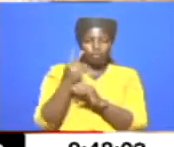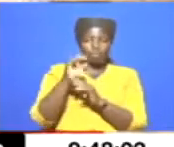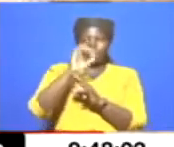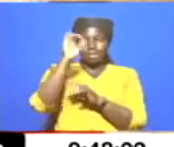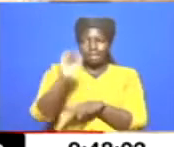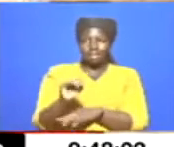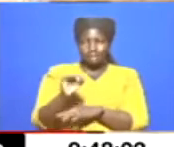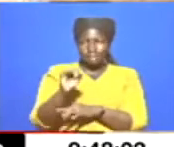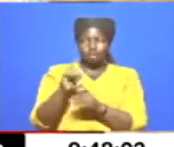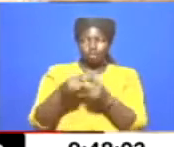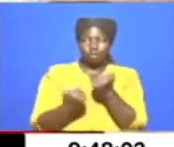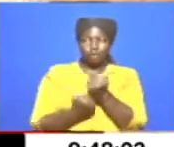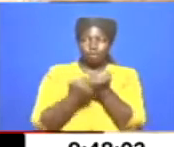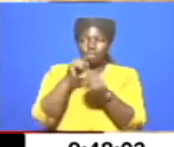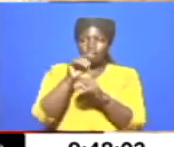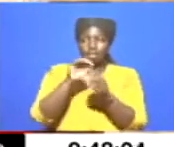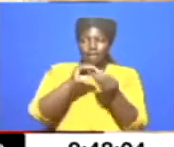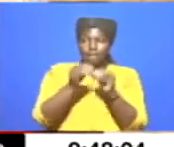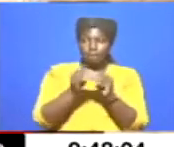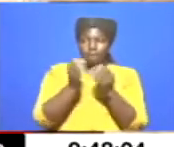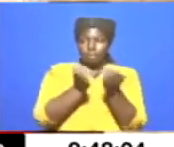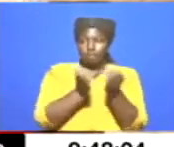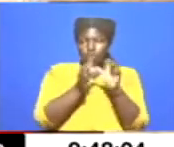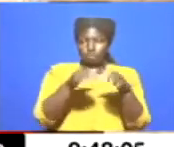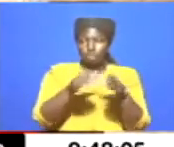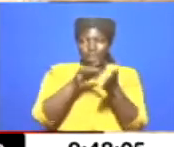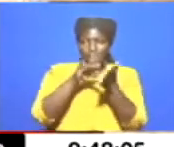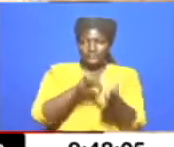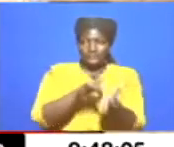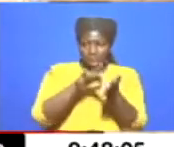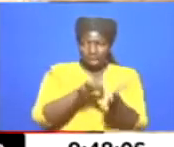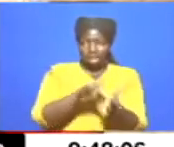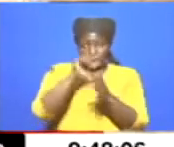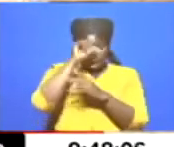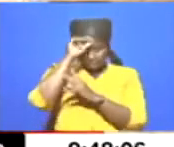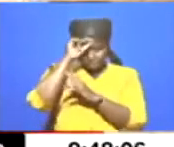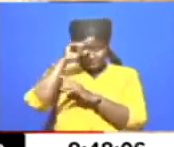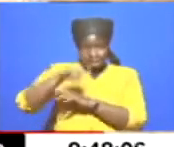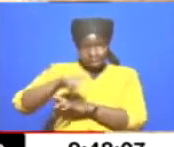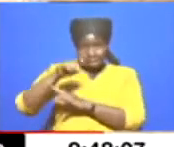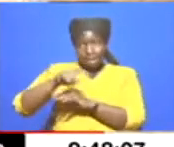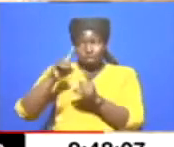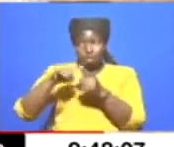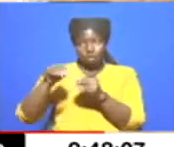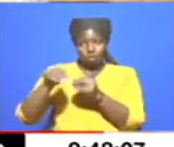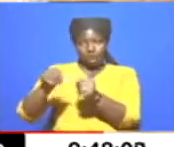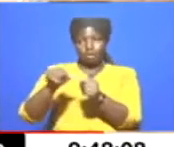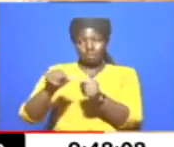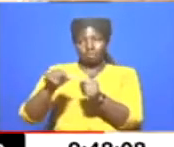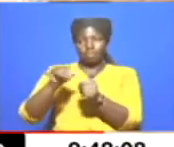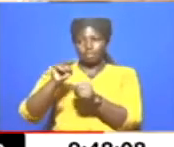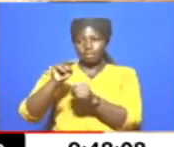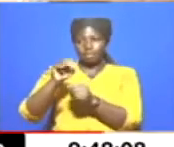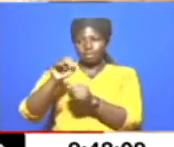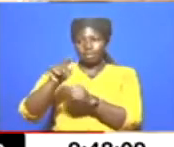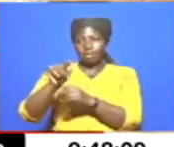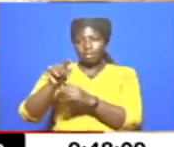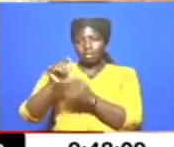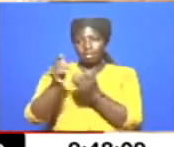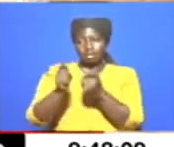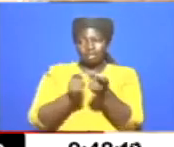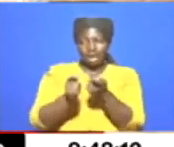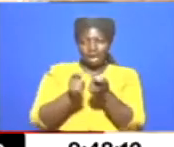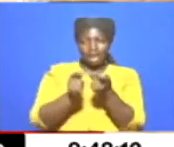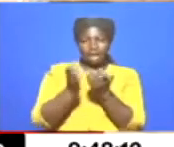boost this number, the business community is insisting that governments need to deal with non-trade barriers, such as a ban